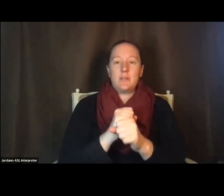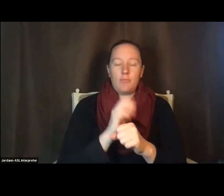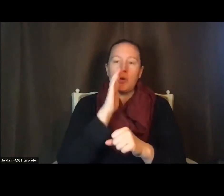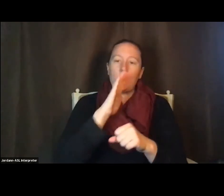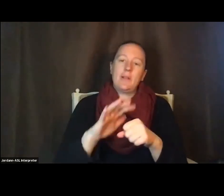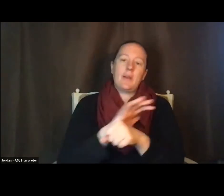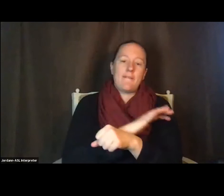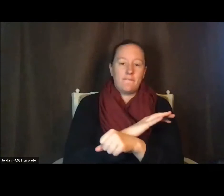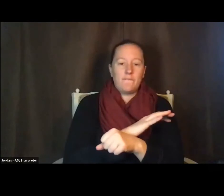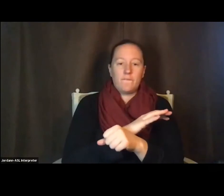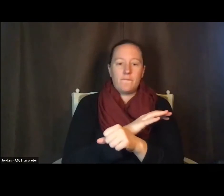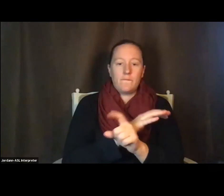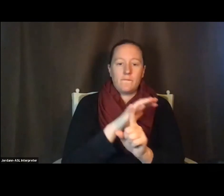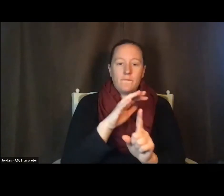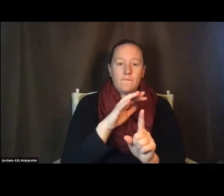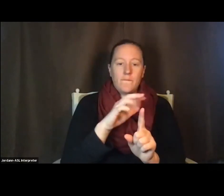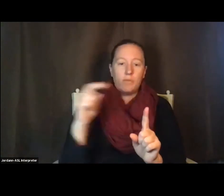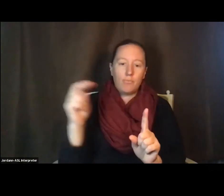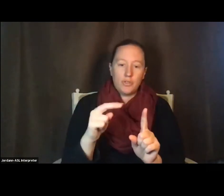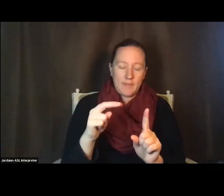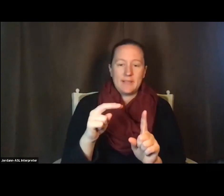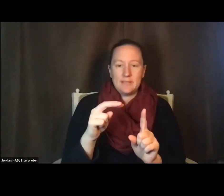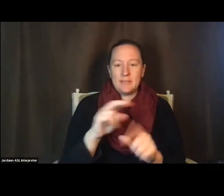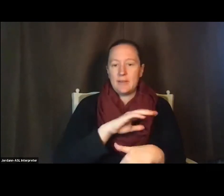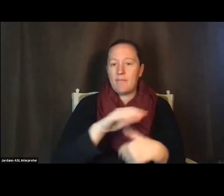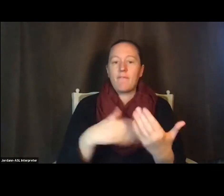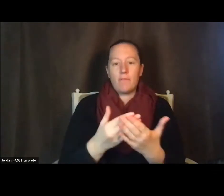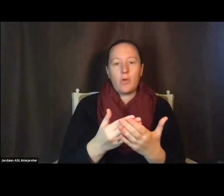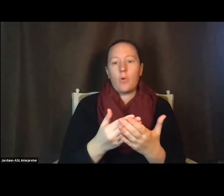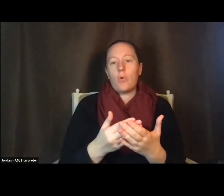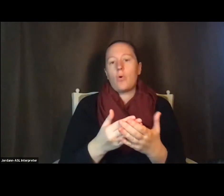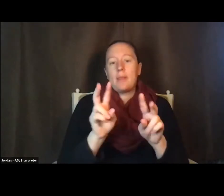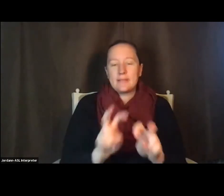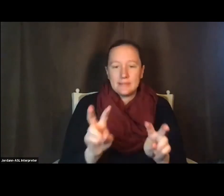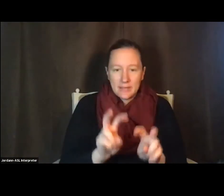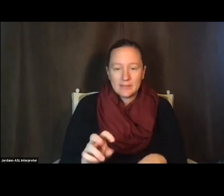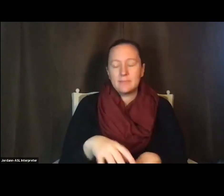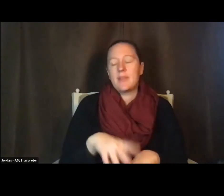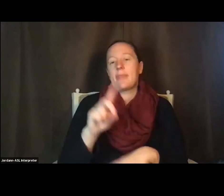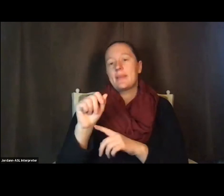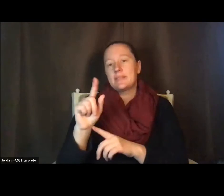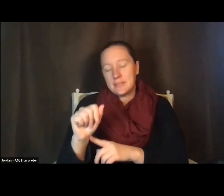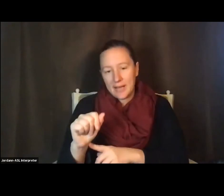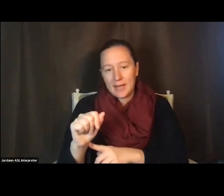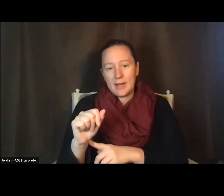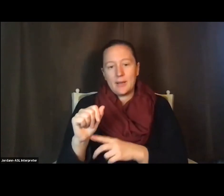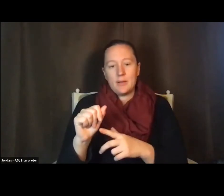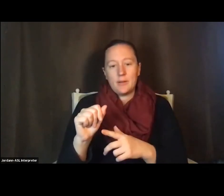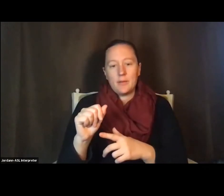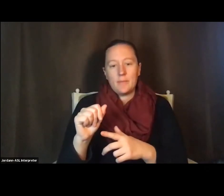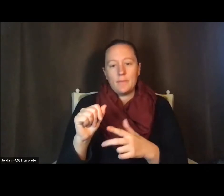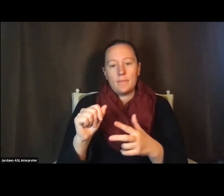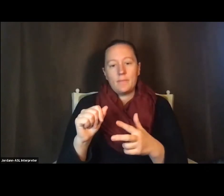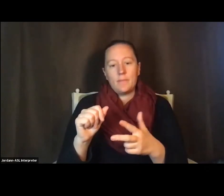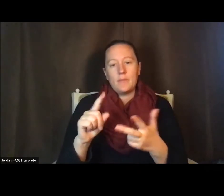a perspective of the whole assessment. So stakeholder engagement, the data that Robin talked about, as well as